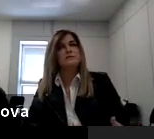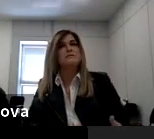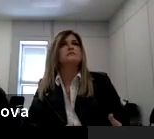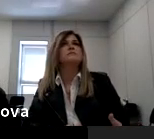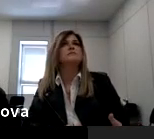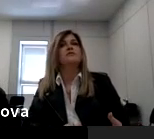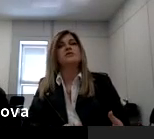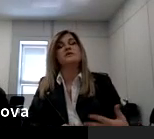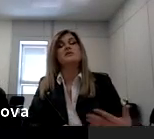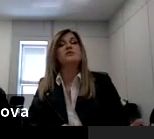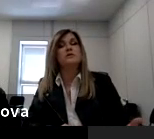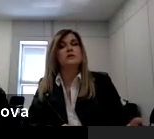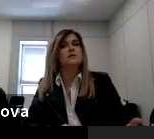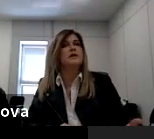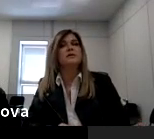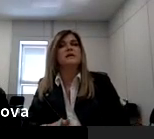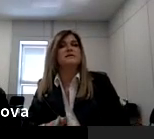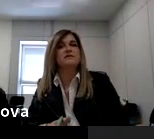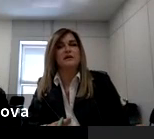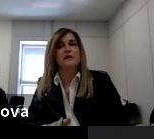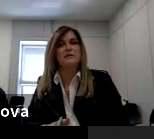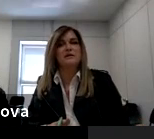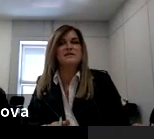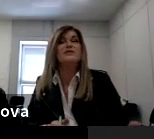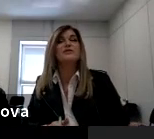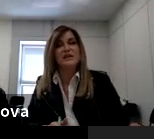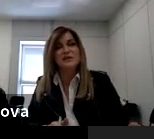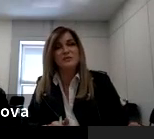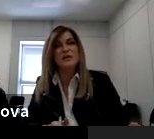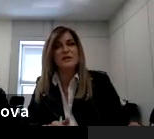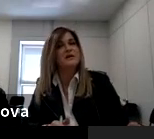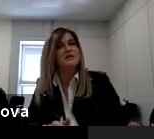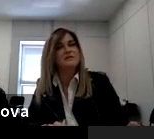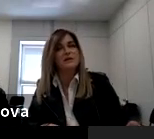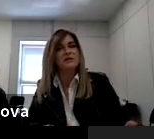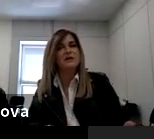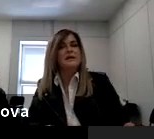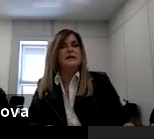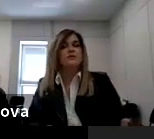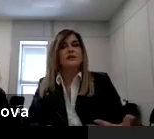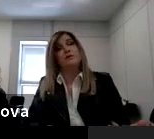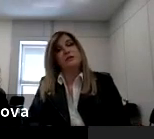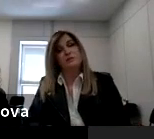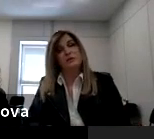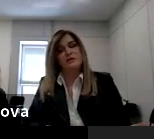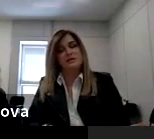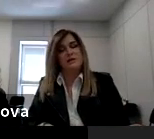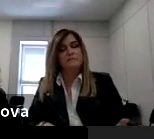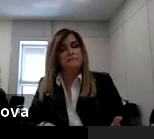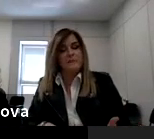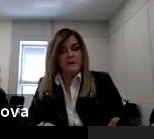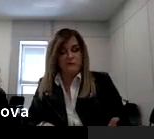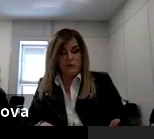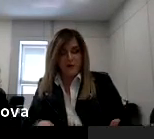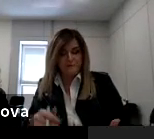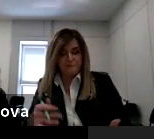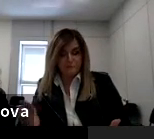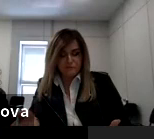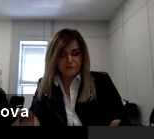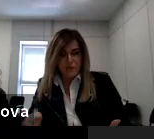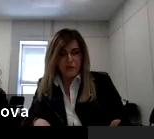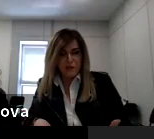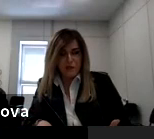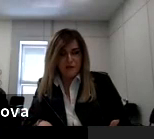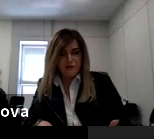us, for the new employees of the companies that already work with us, maybe to get acquainted with us, yeah? For